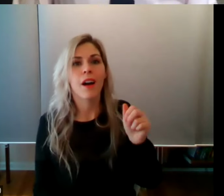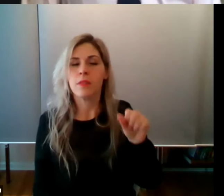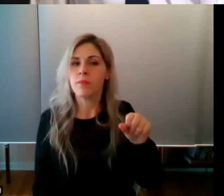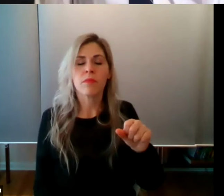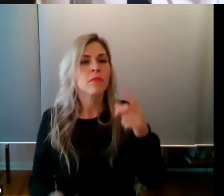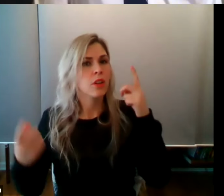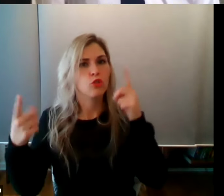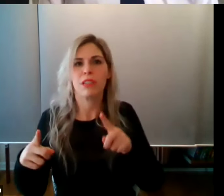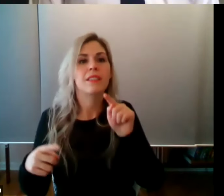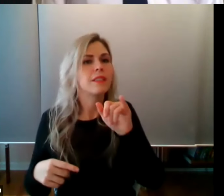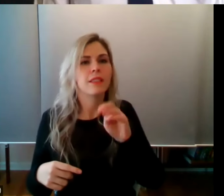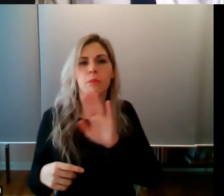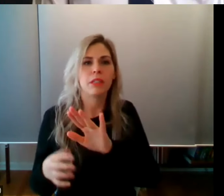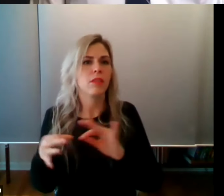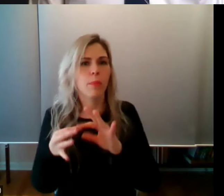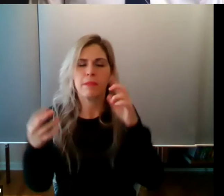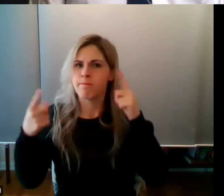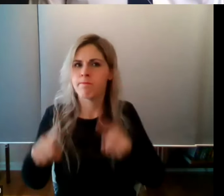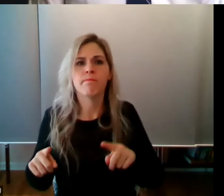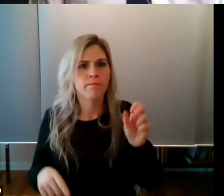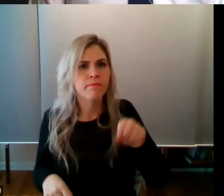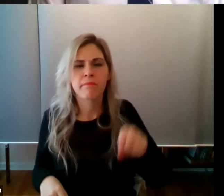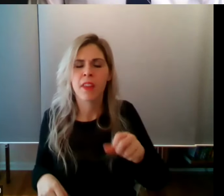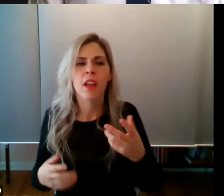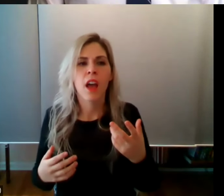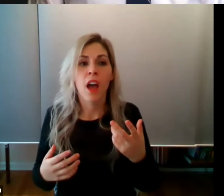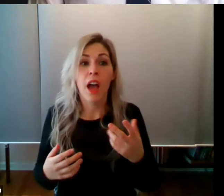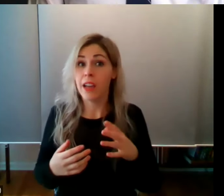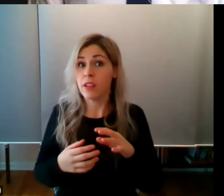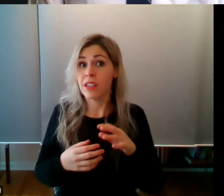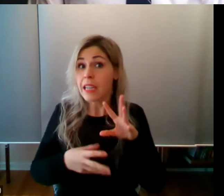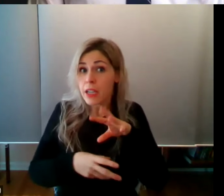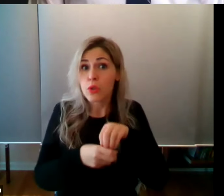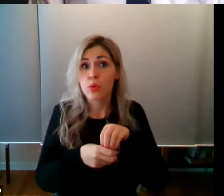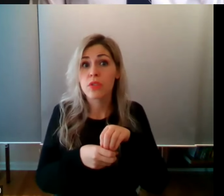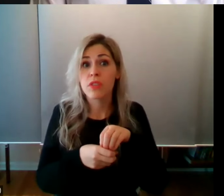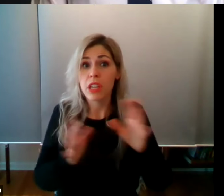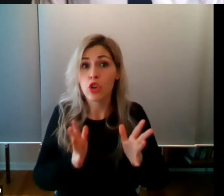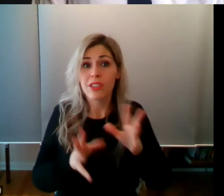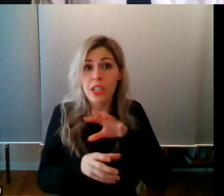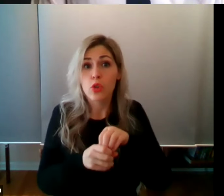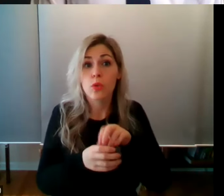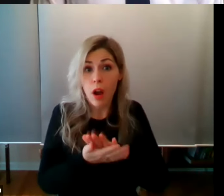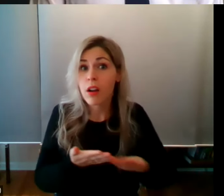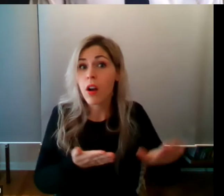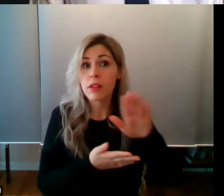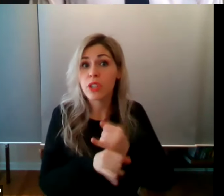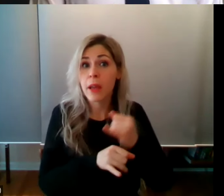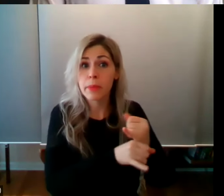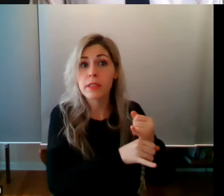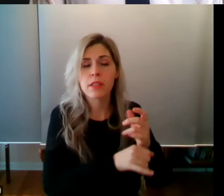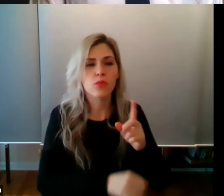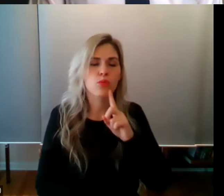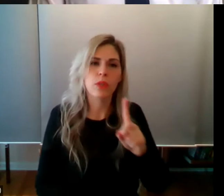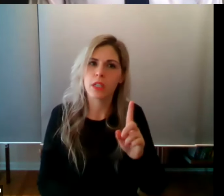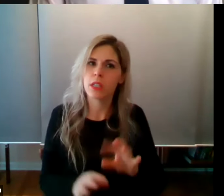with Tim's points. And I think in terms of inclusivity, especially on college campuses, it's really